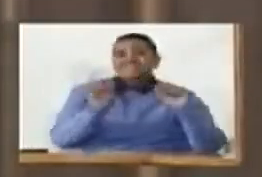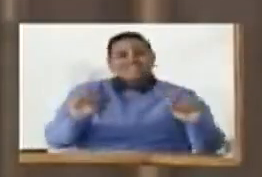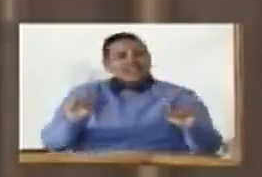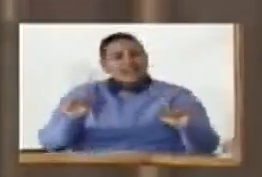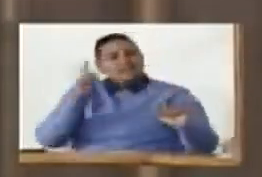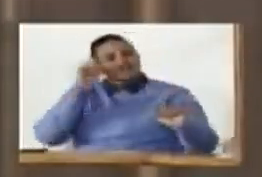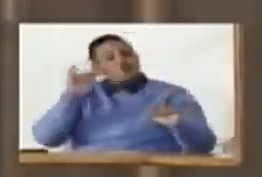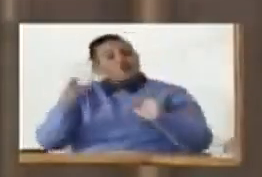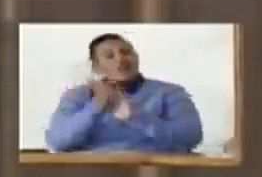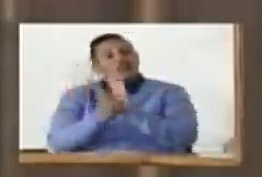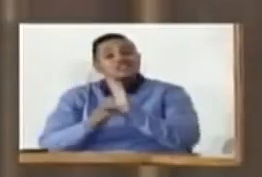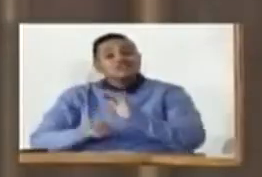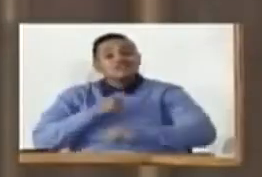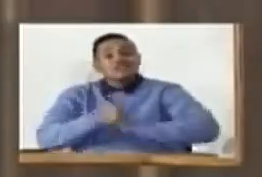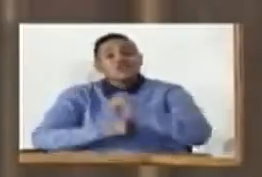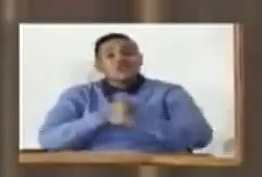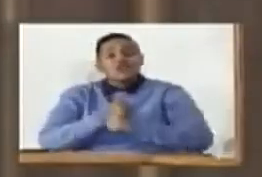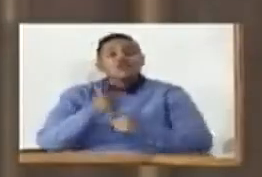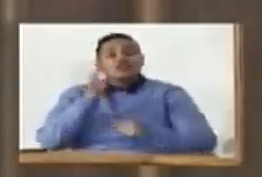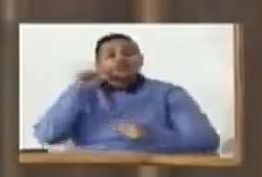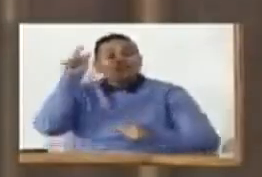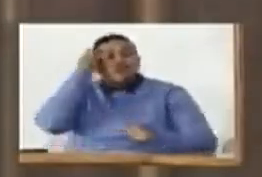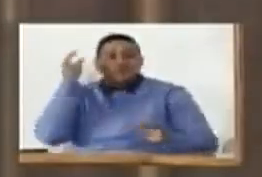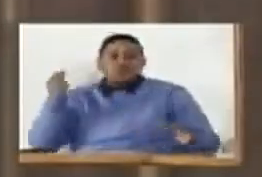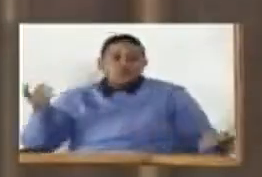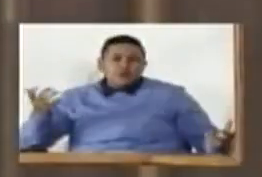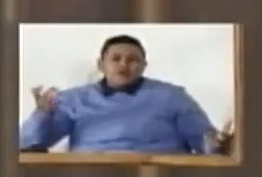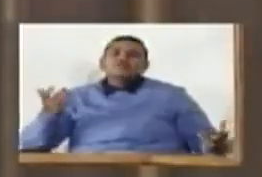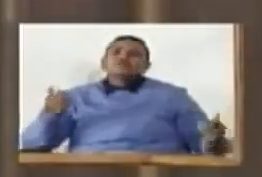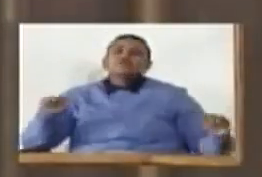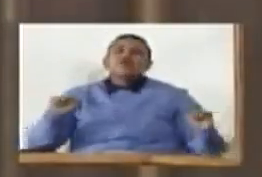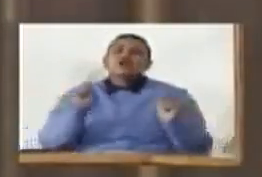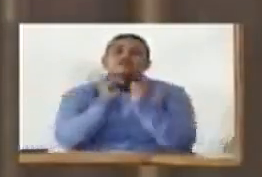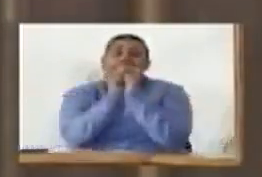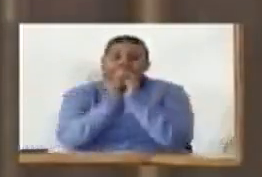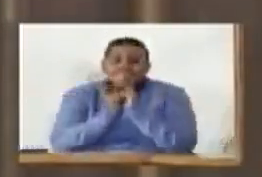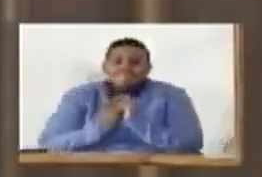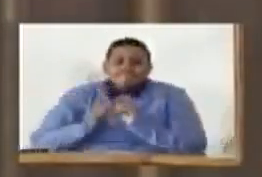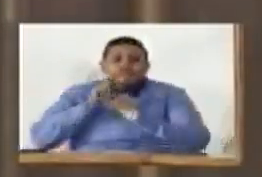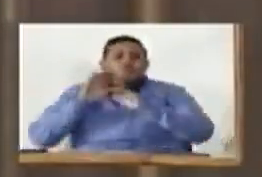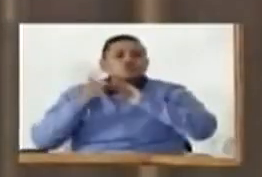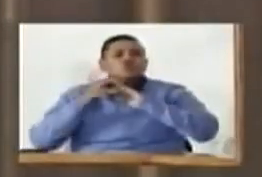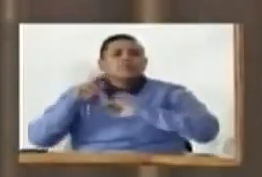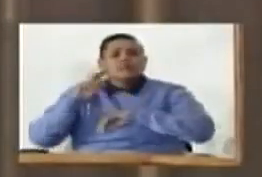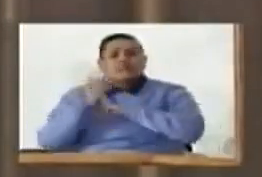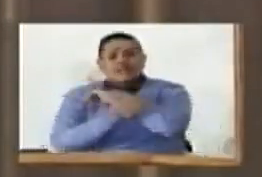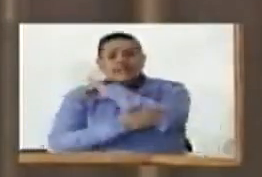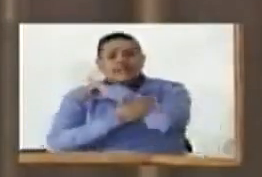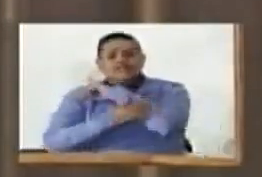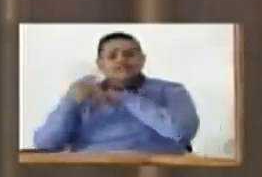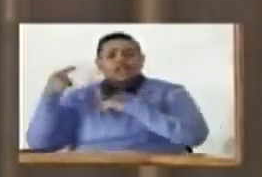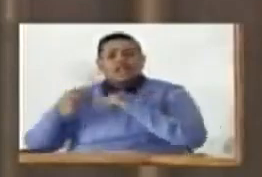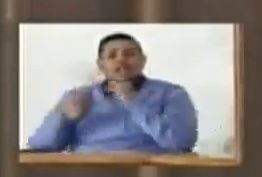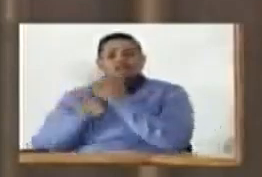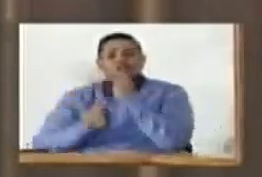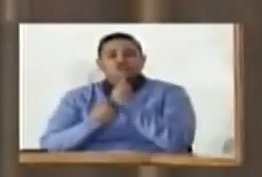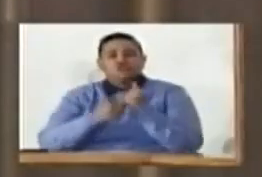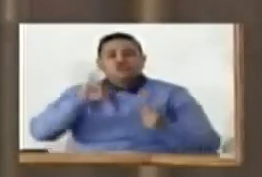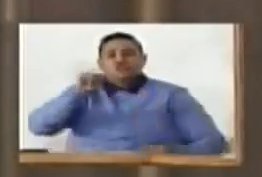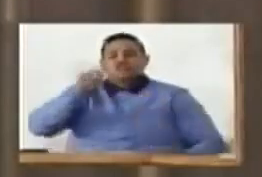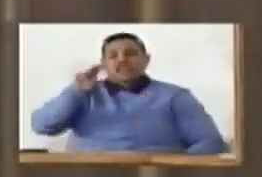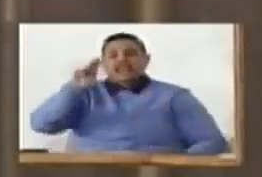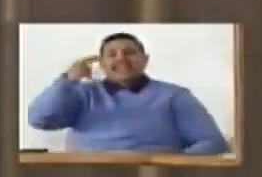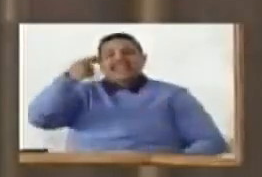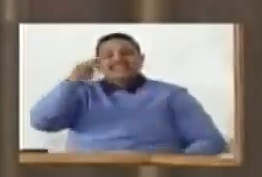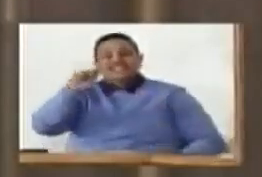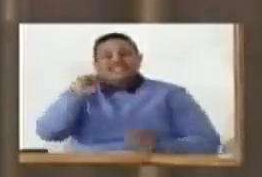this legislative year, the government will seek to amend the Jamaica National Heritage Trust, JNHT